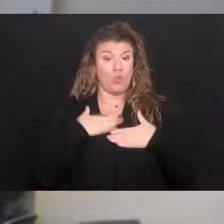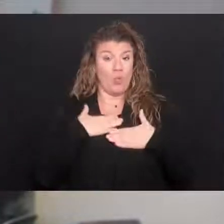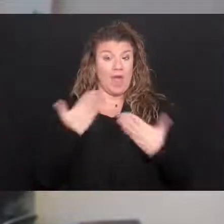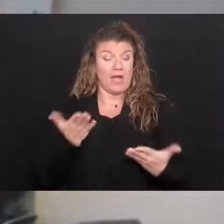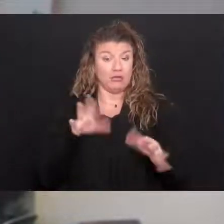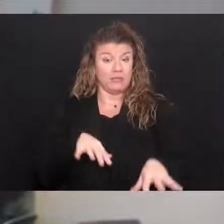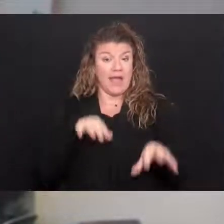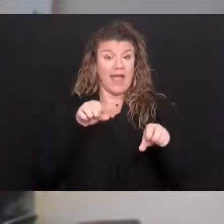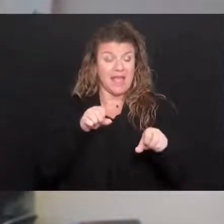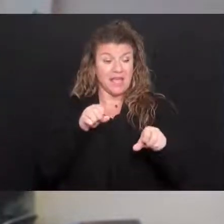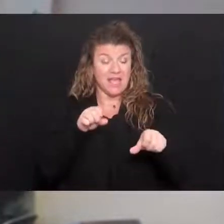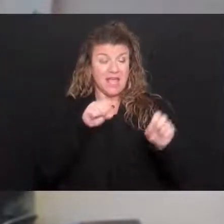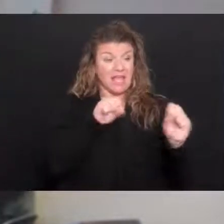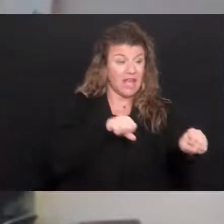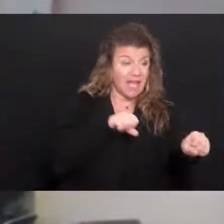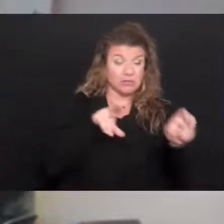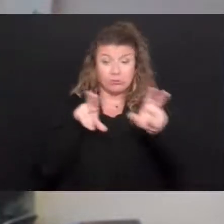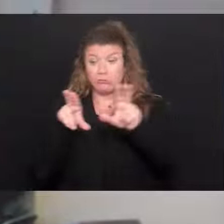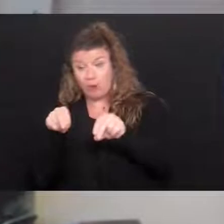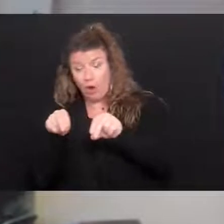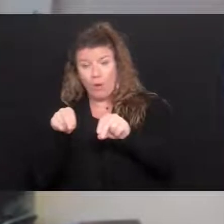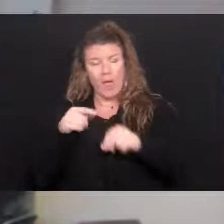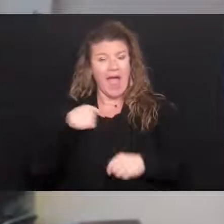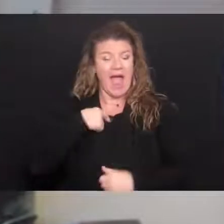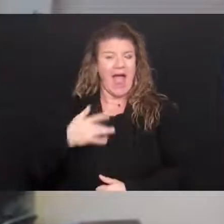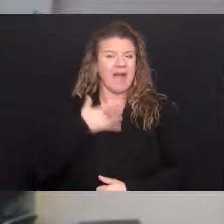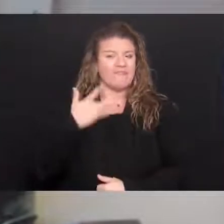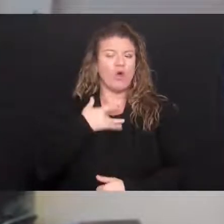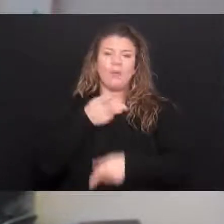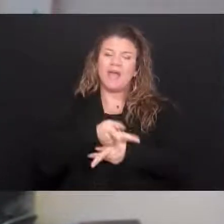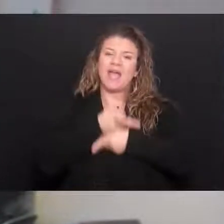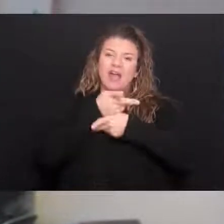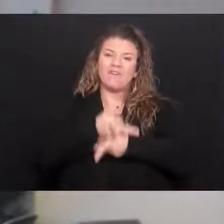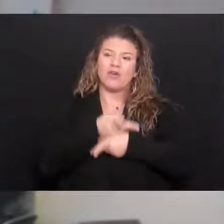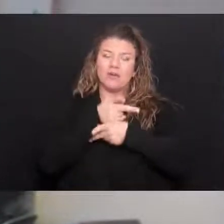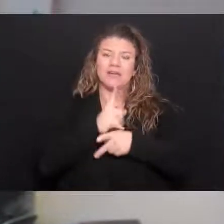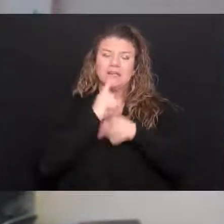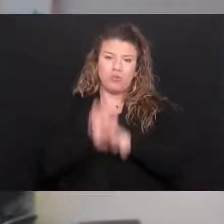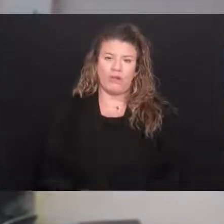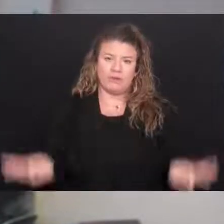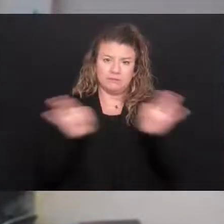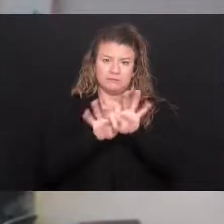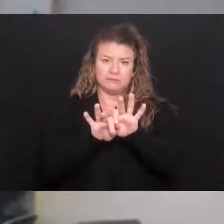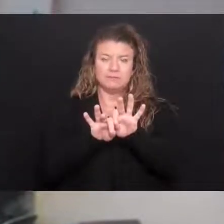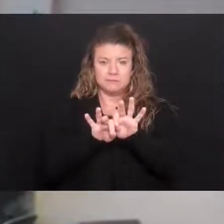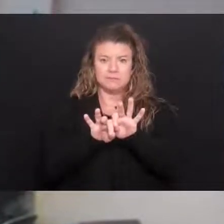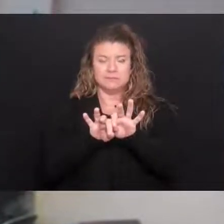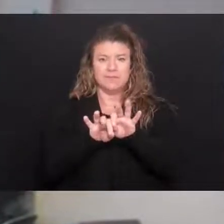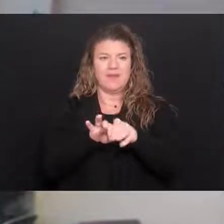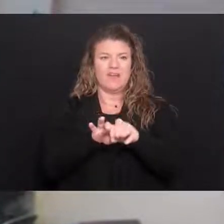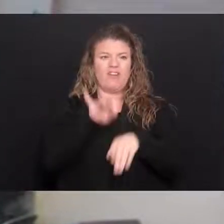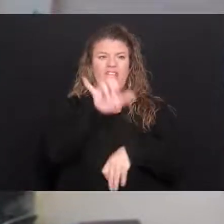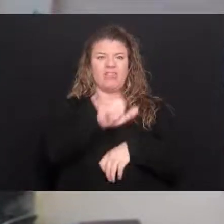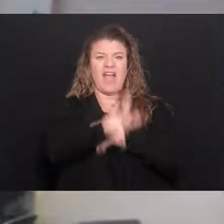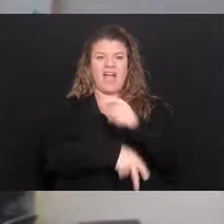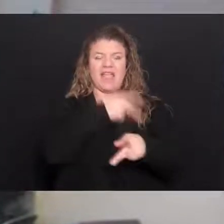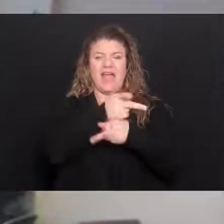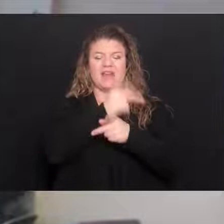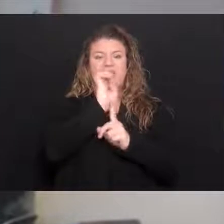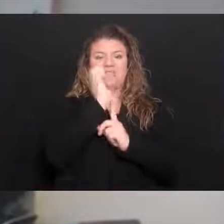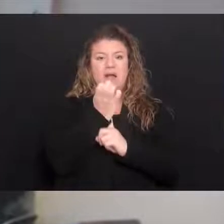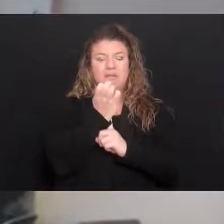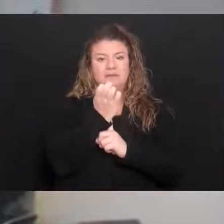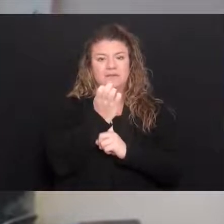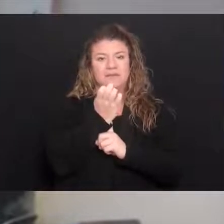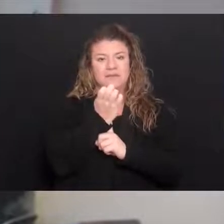level it isn't. And I think that being careful is worthy for this kind of an environment, particularly